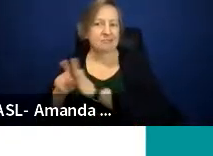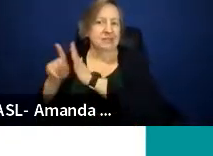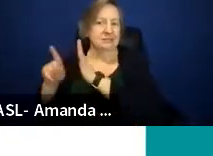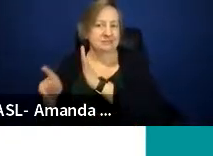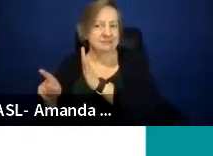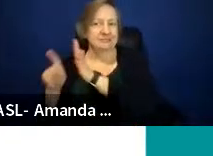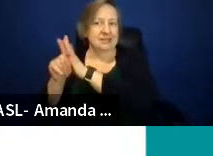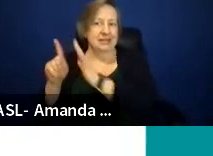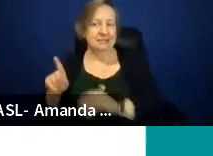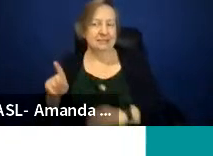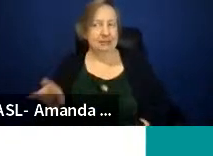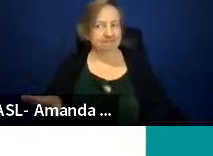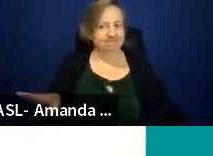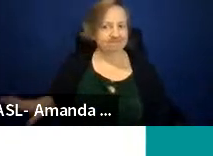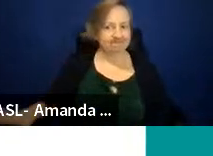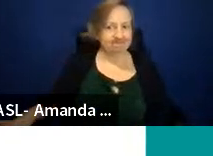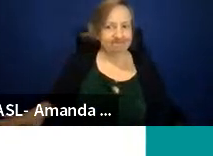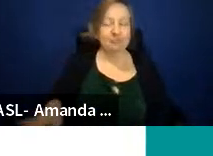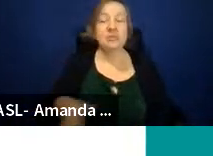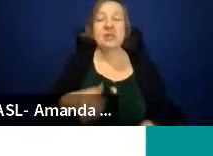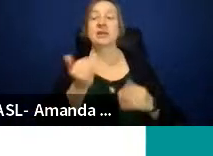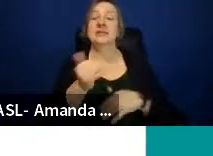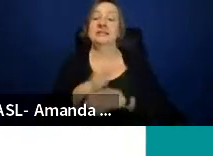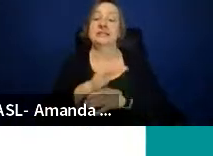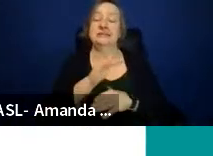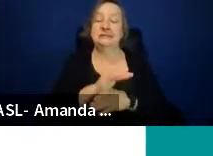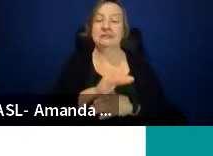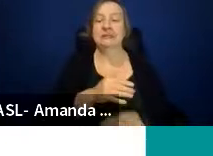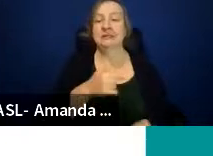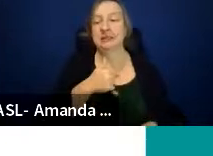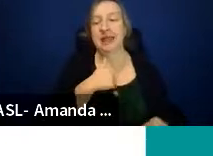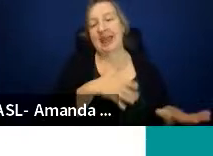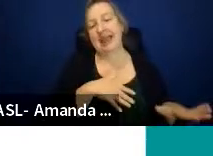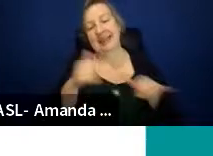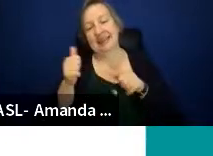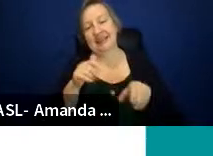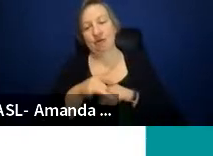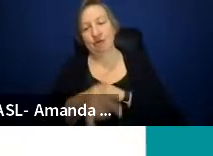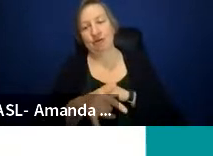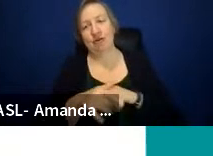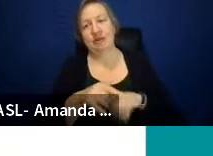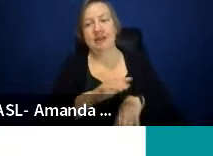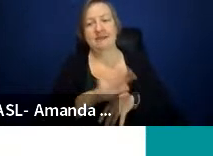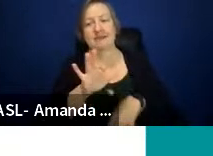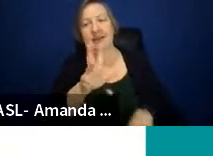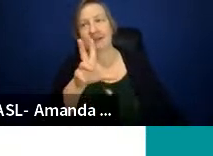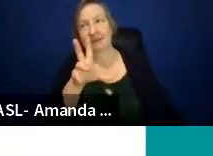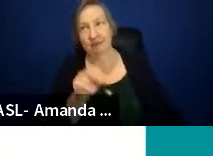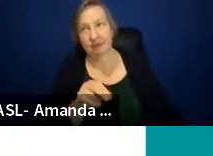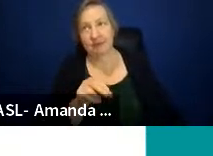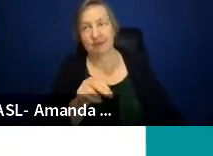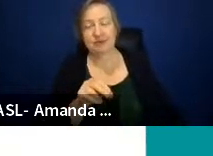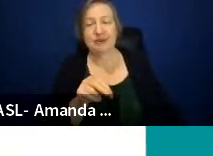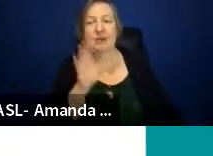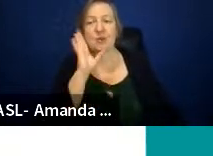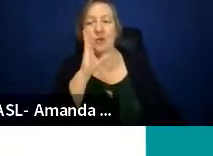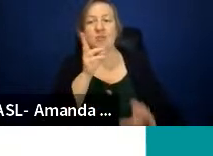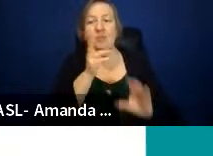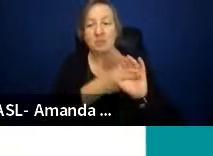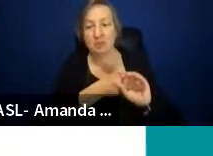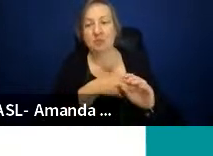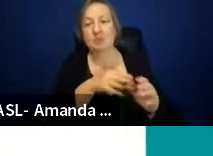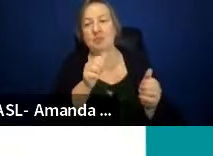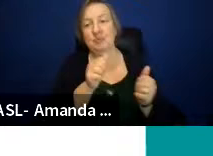I actually, this evening, I'm actually leaving early at 5:30 to participate